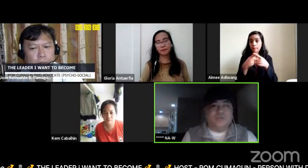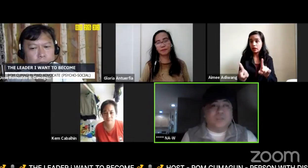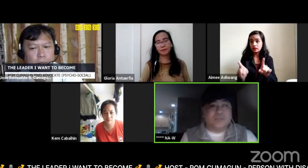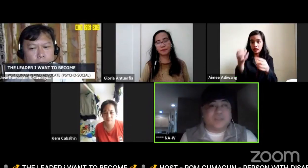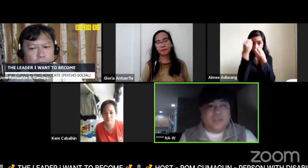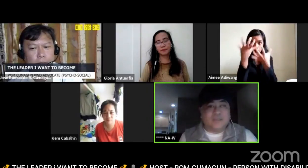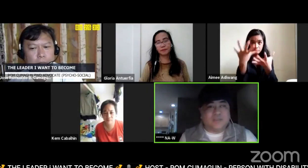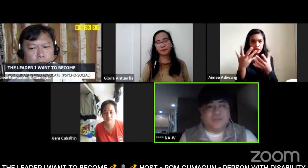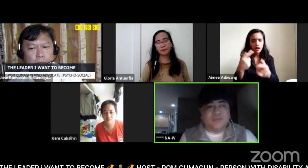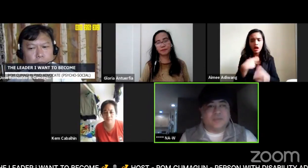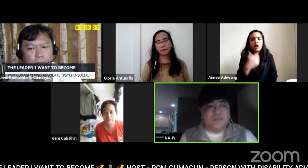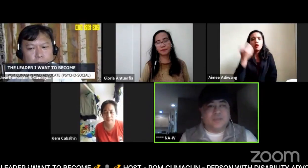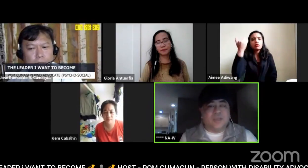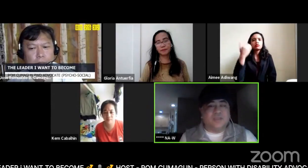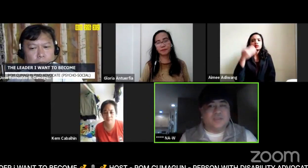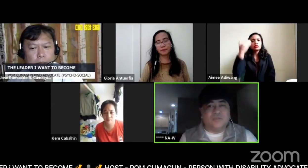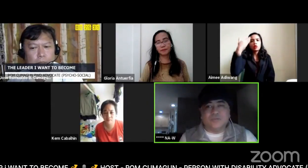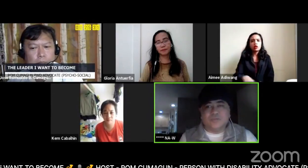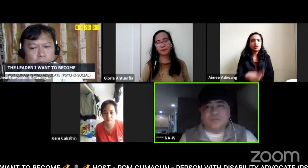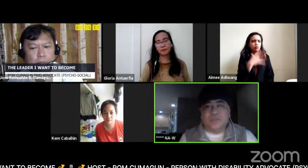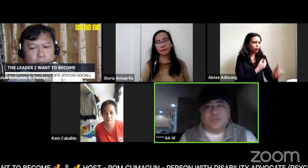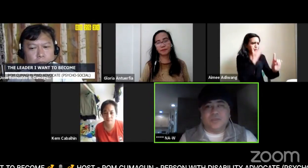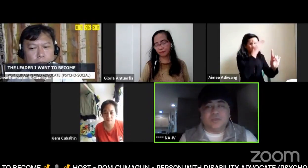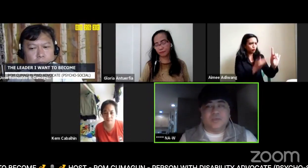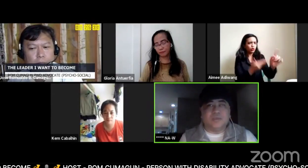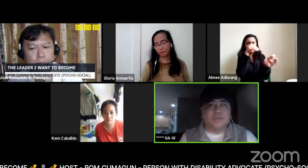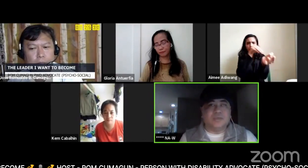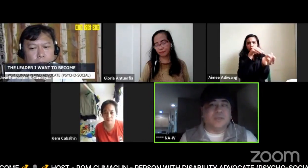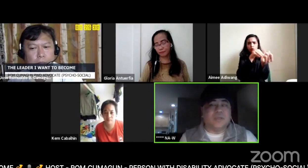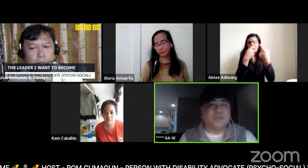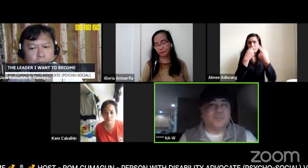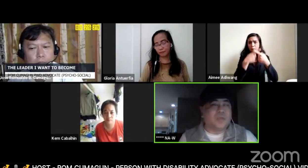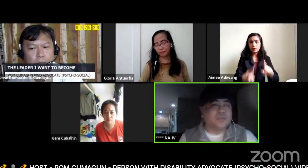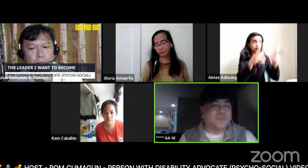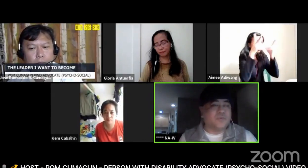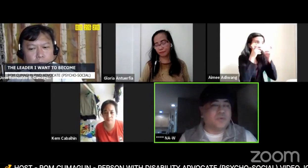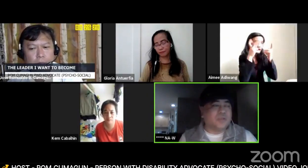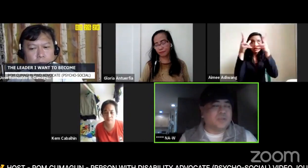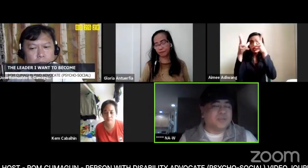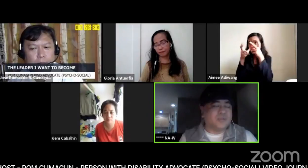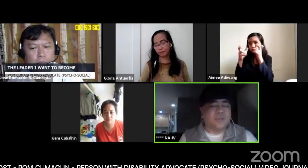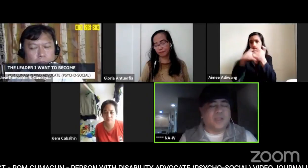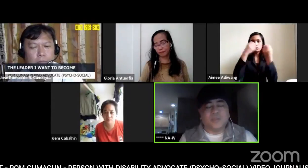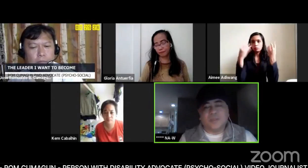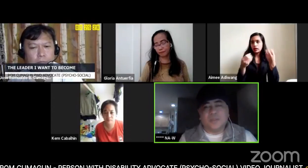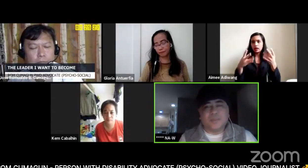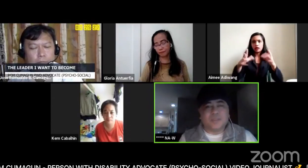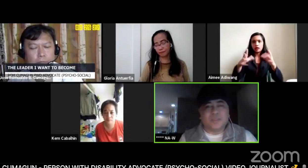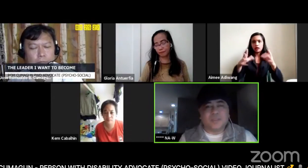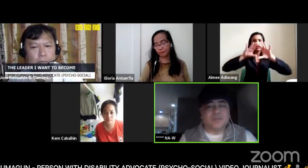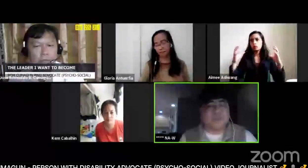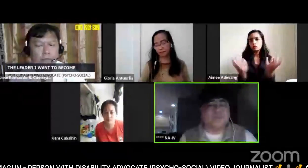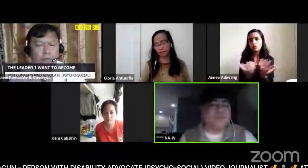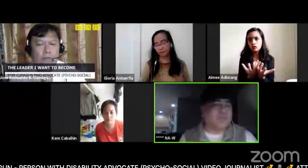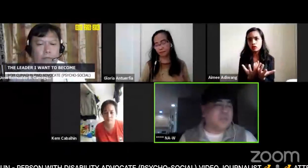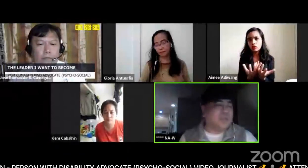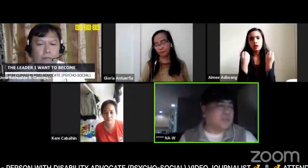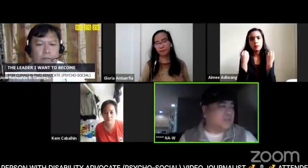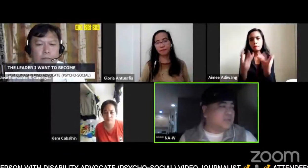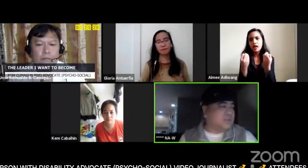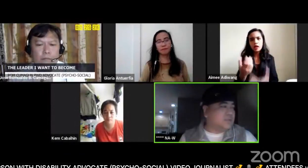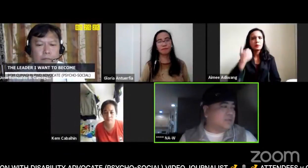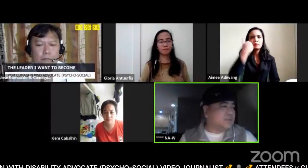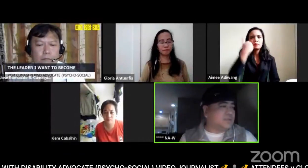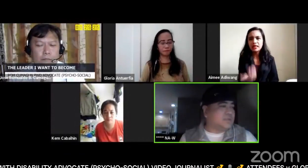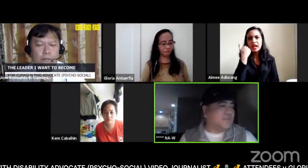don't really know these guys. And then you hear in other parts of the world that ang daming namamatay. I mean, you